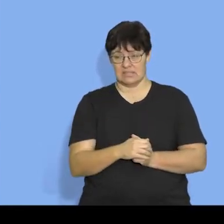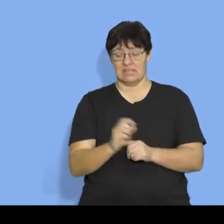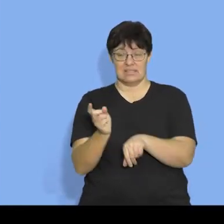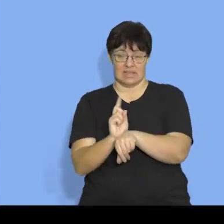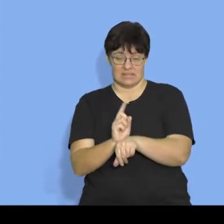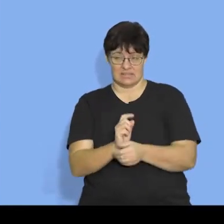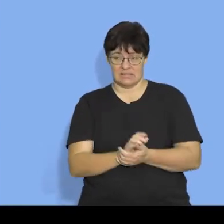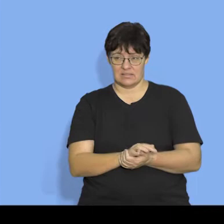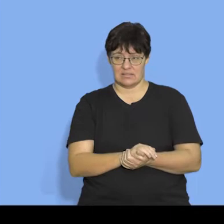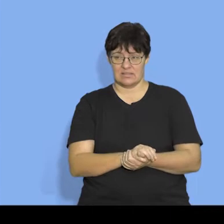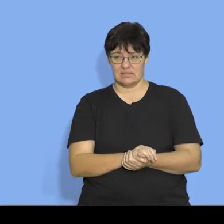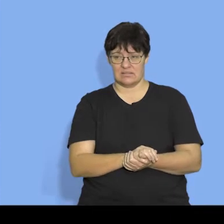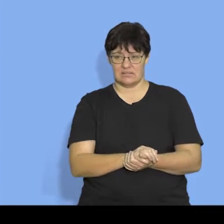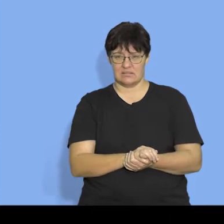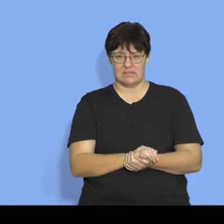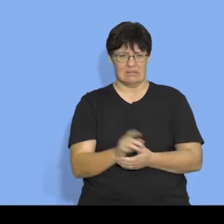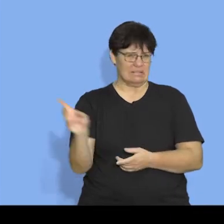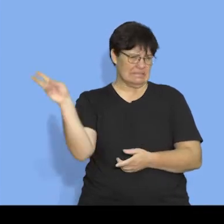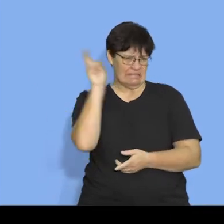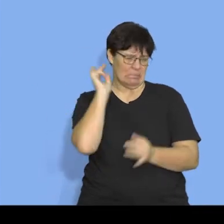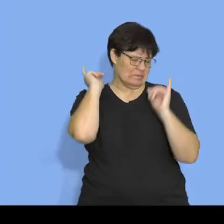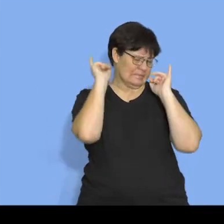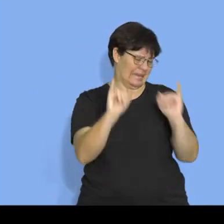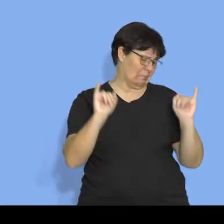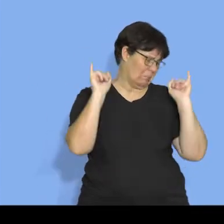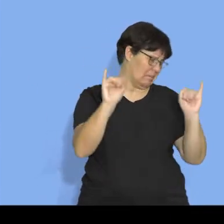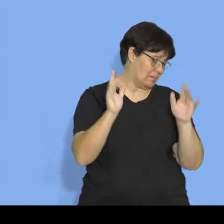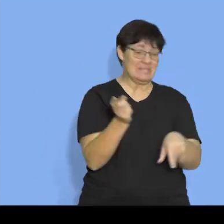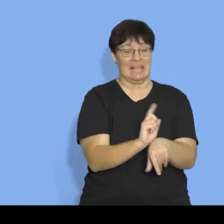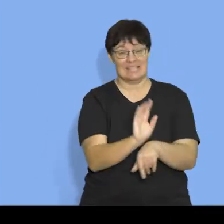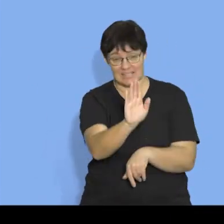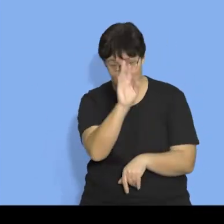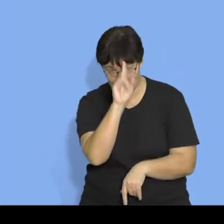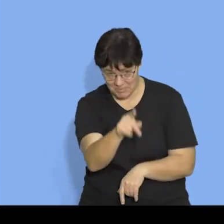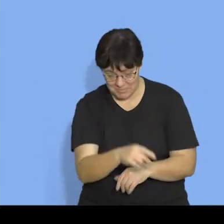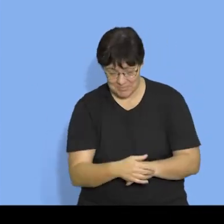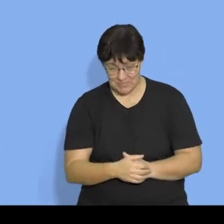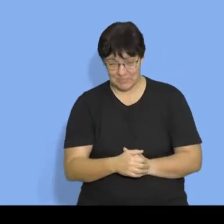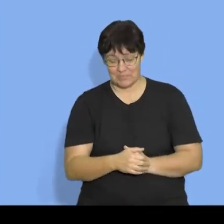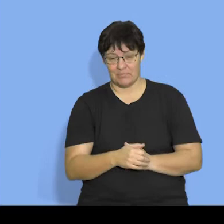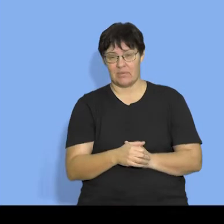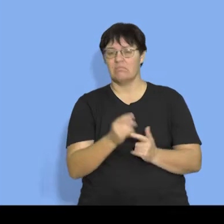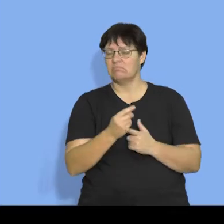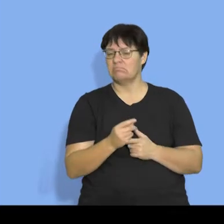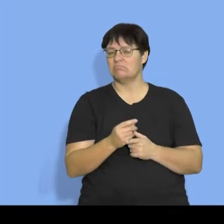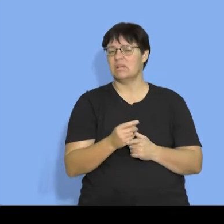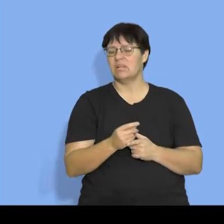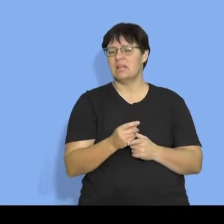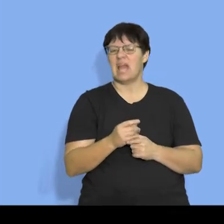2,870 seconds. That just sounds terrible, but it's okay, it's in seconds. Her